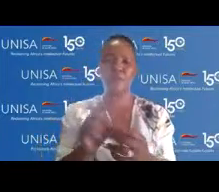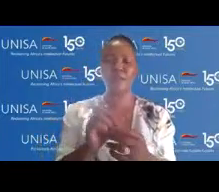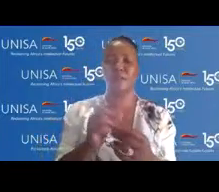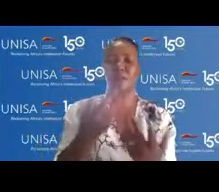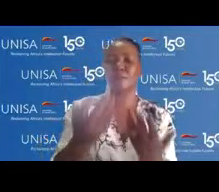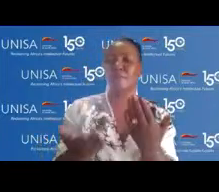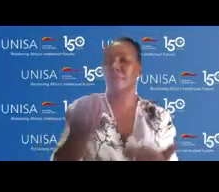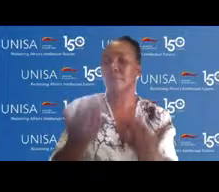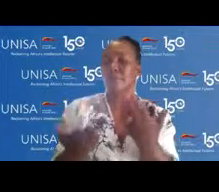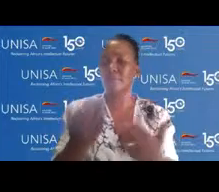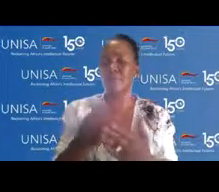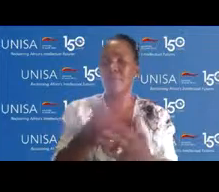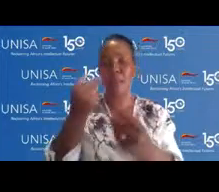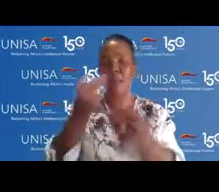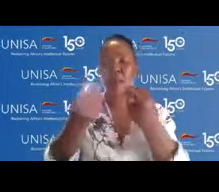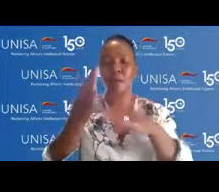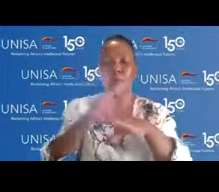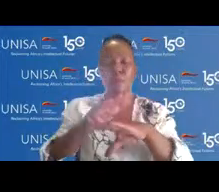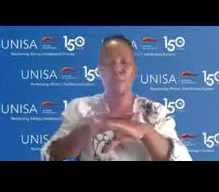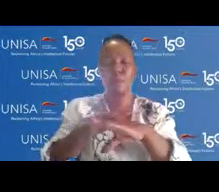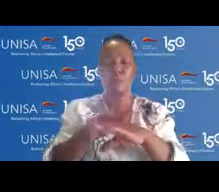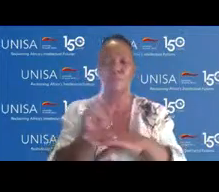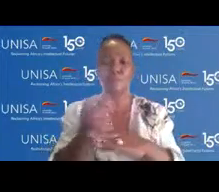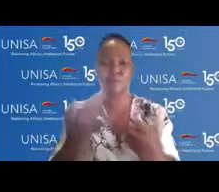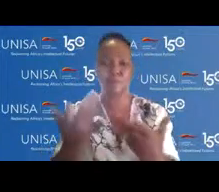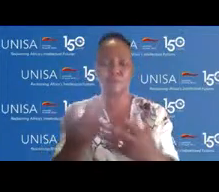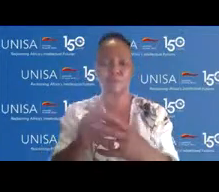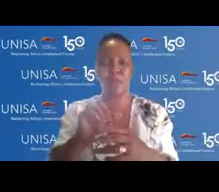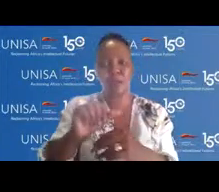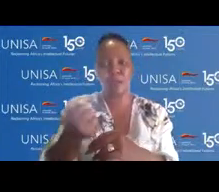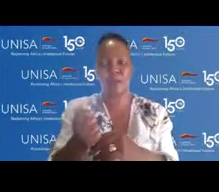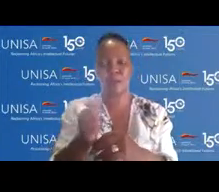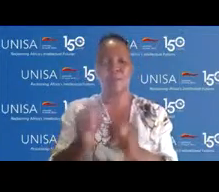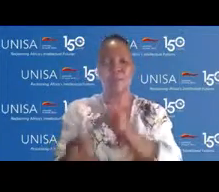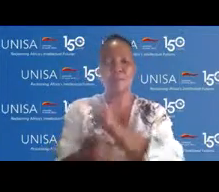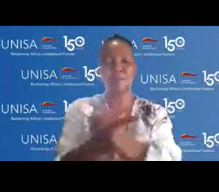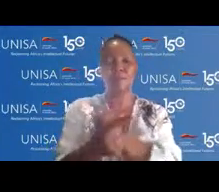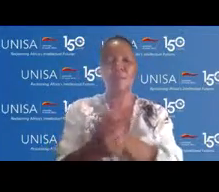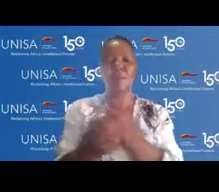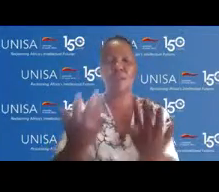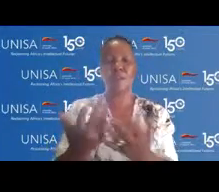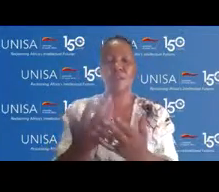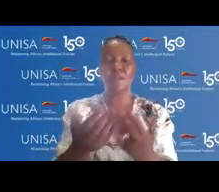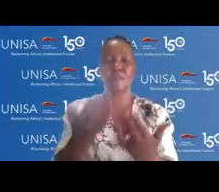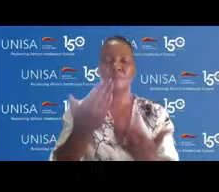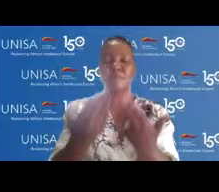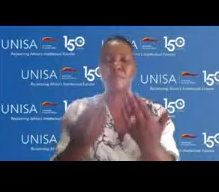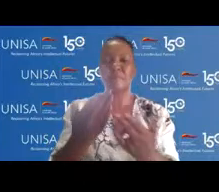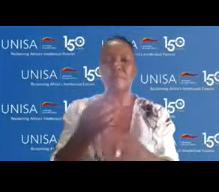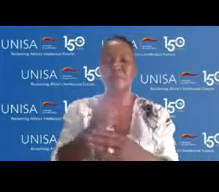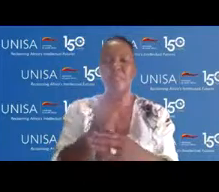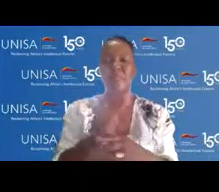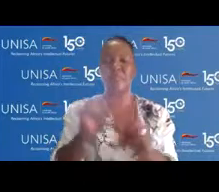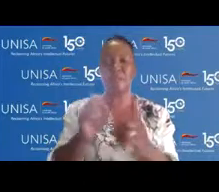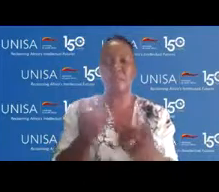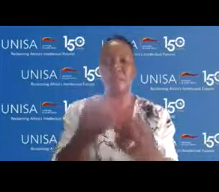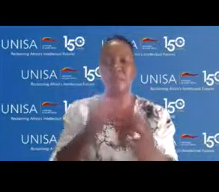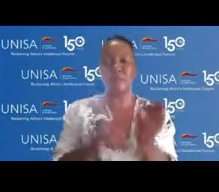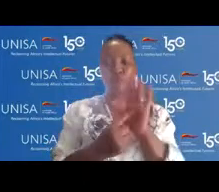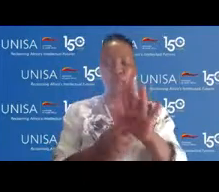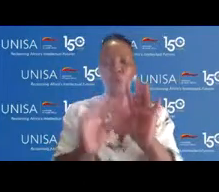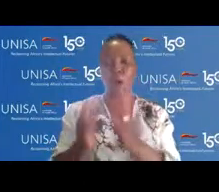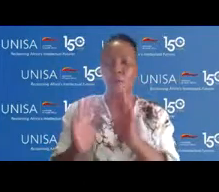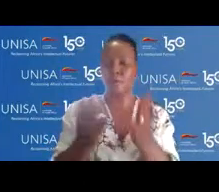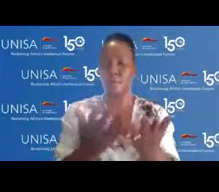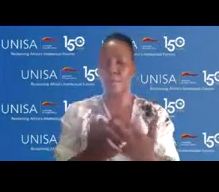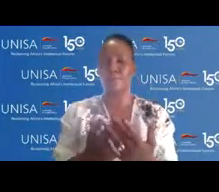learn more. So when you come to the next session, you've got an idea, perhaps something specific that we can show you. Then lastly